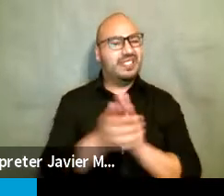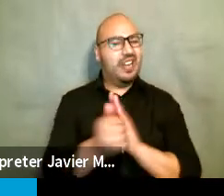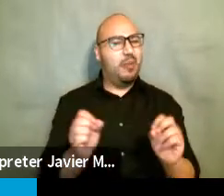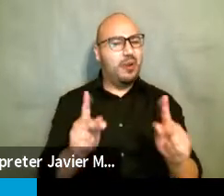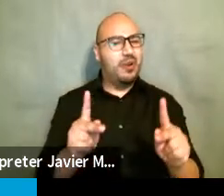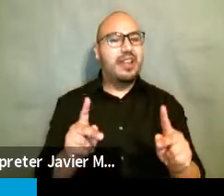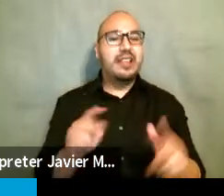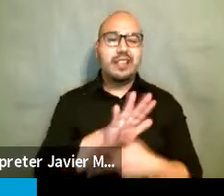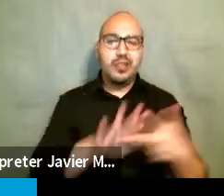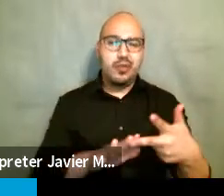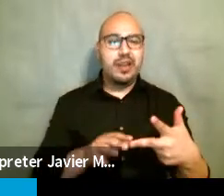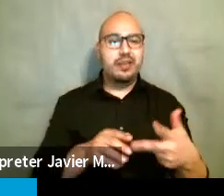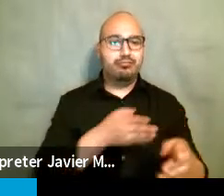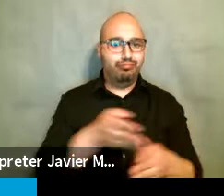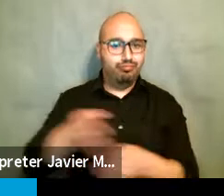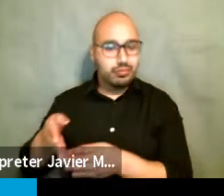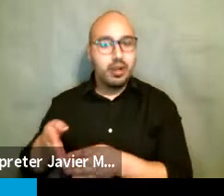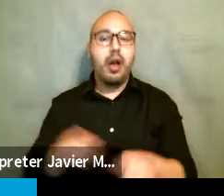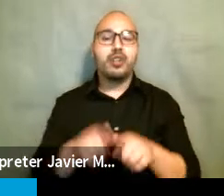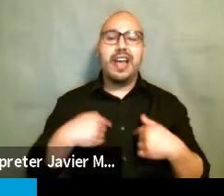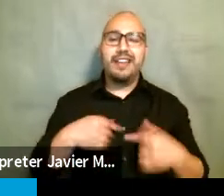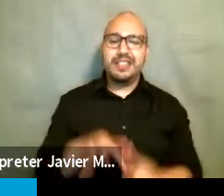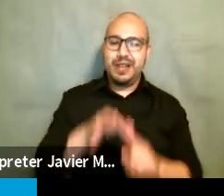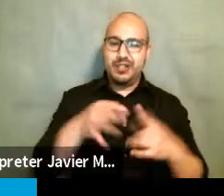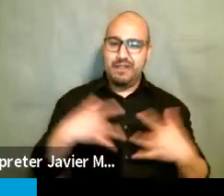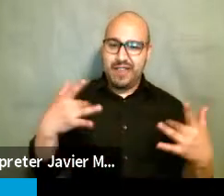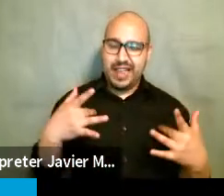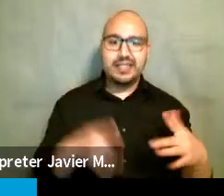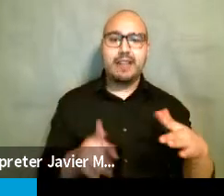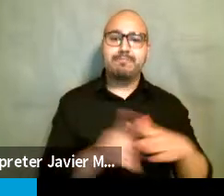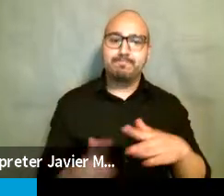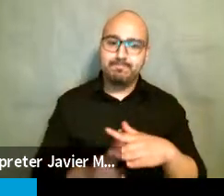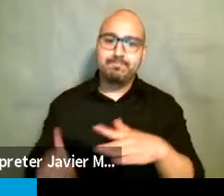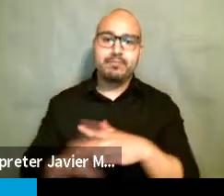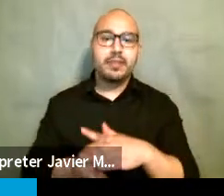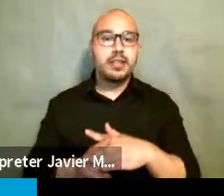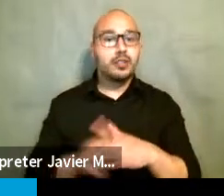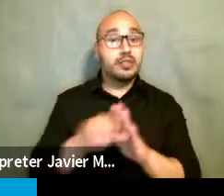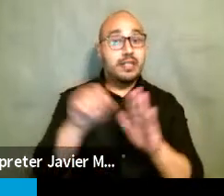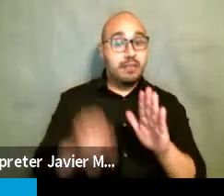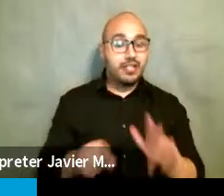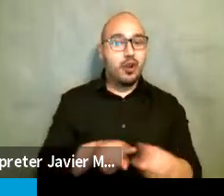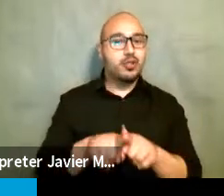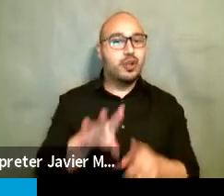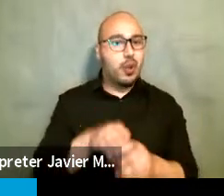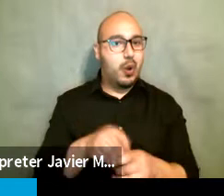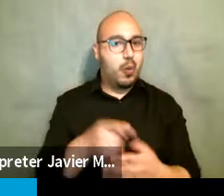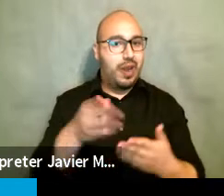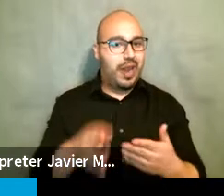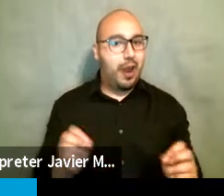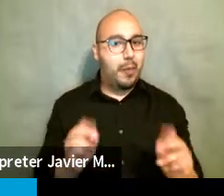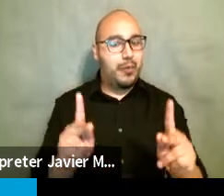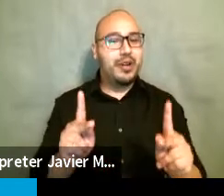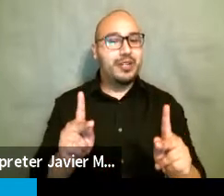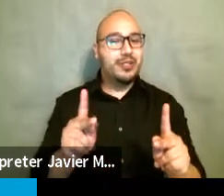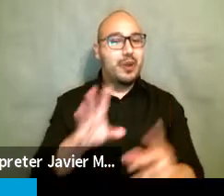three main areas. We do also have special events that come up throughout the semester, including some weekend opportunities to participate